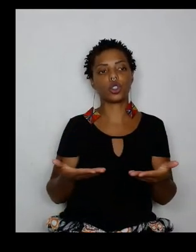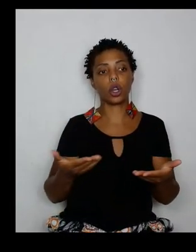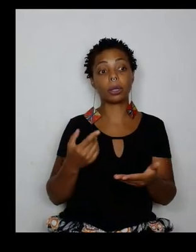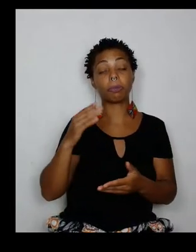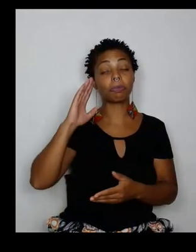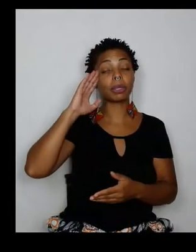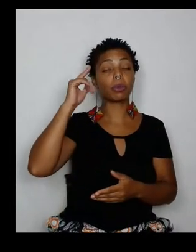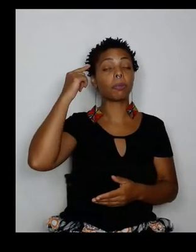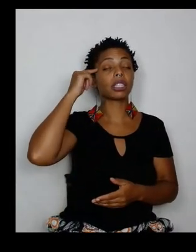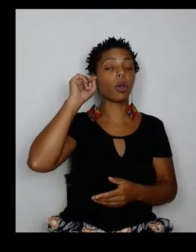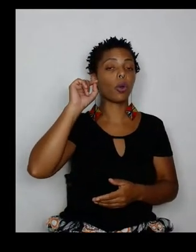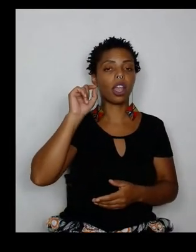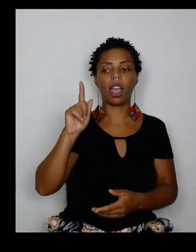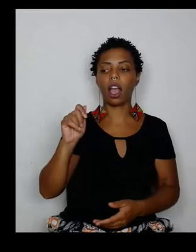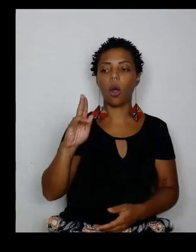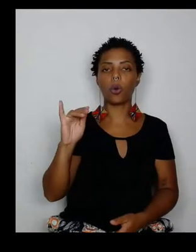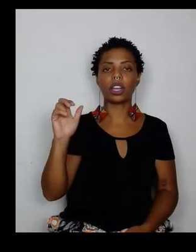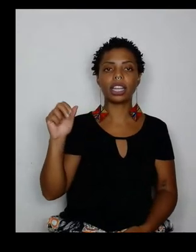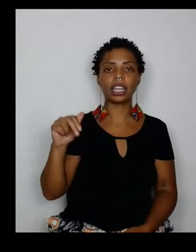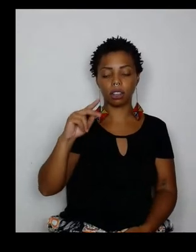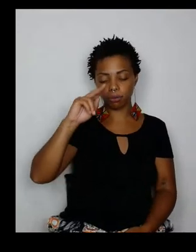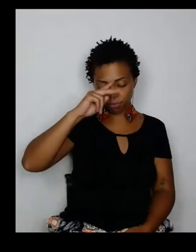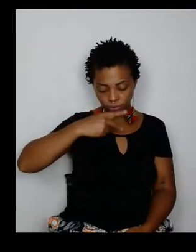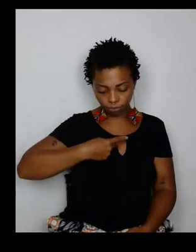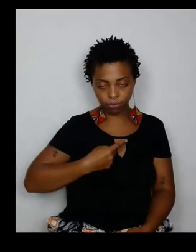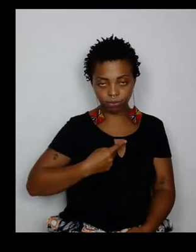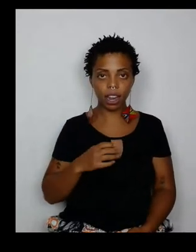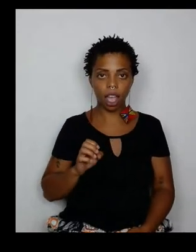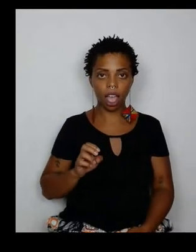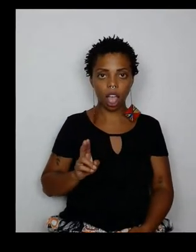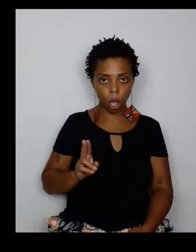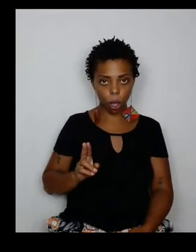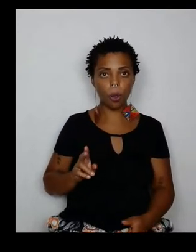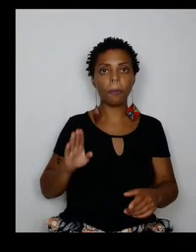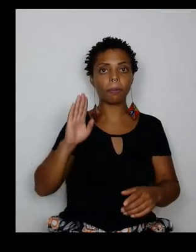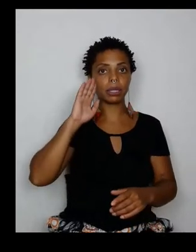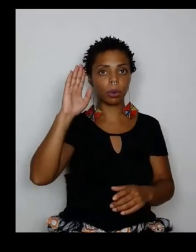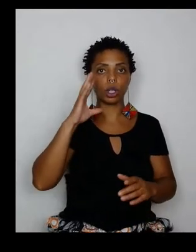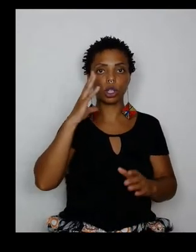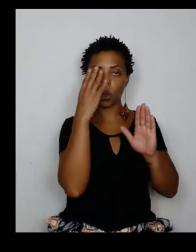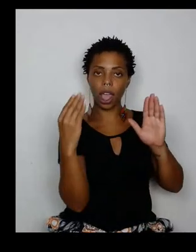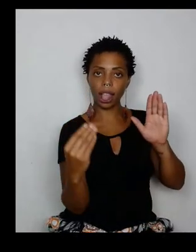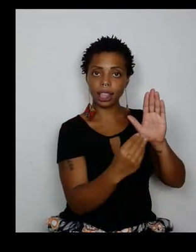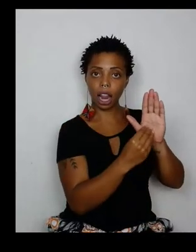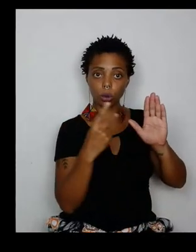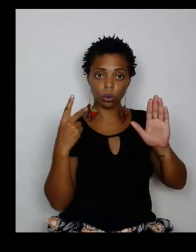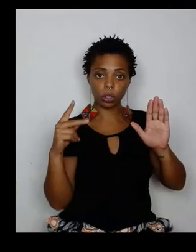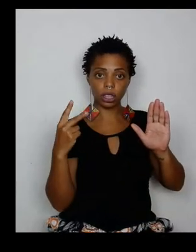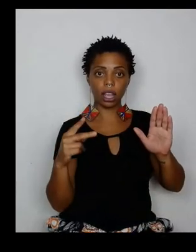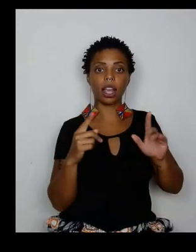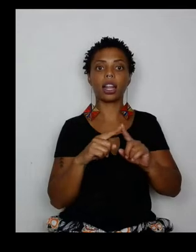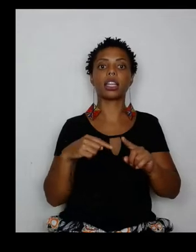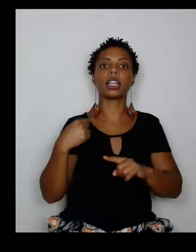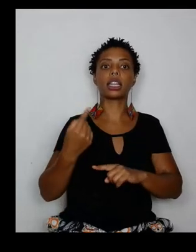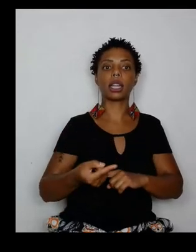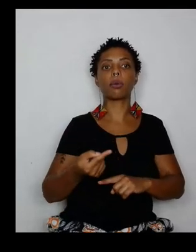self-portrait and then i'm going to turn to look at the way in which his work has functioned as a resource for a number of contemporary artists luckily not any of